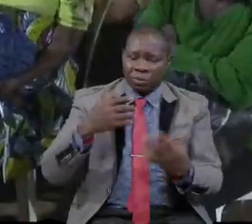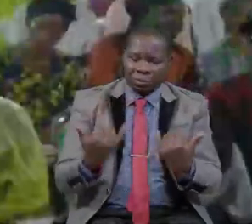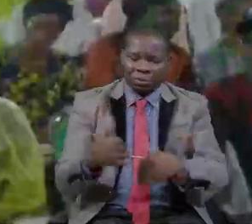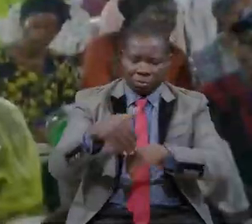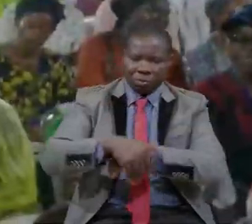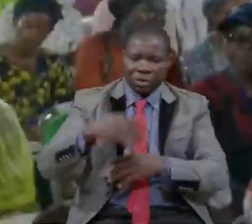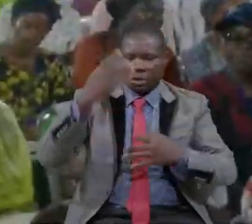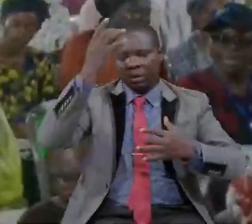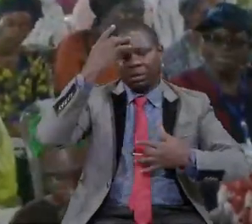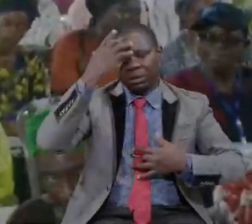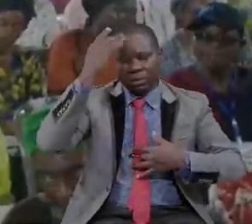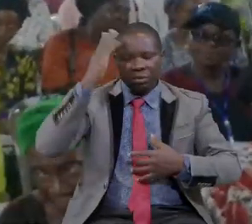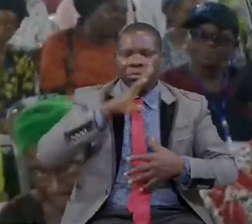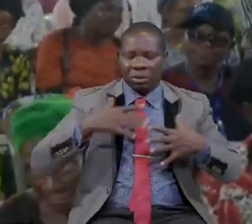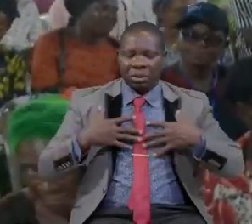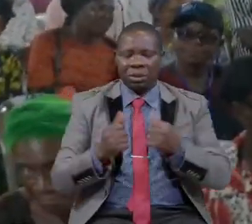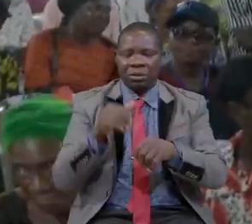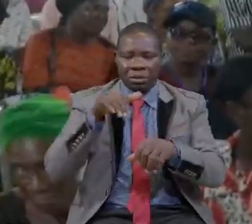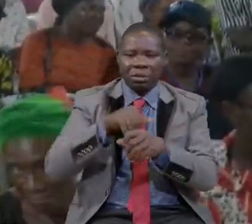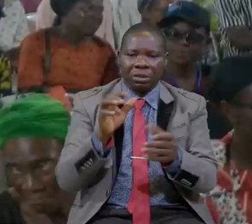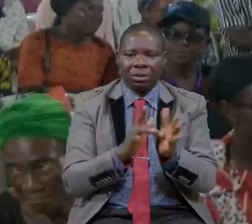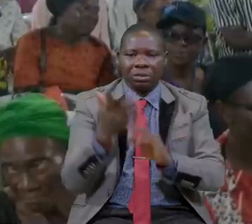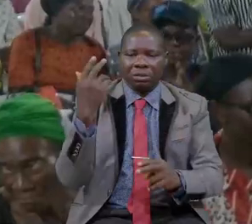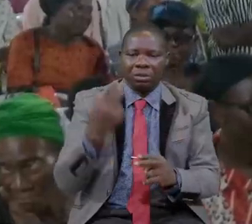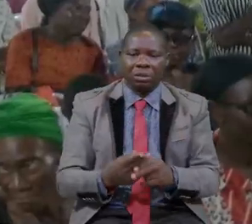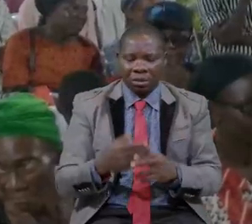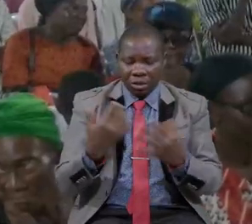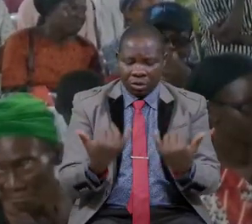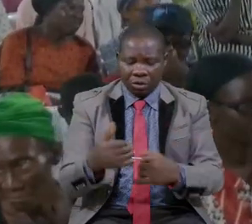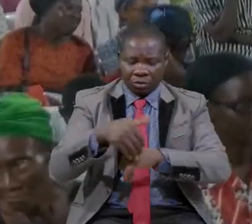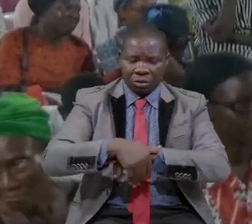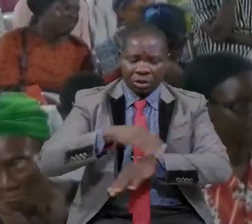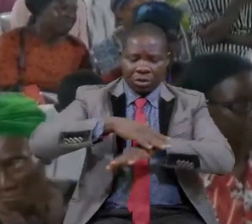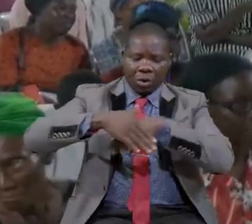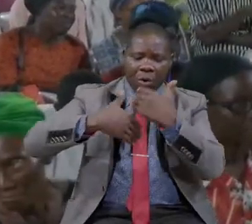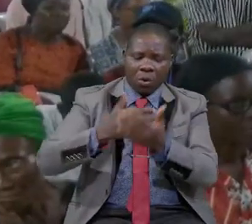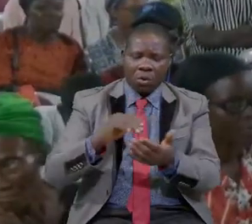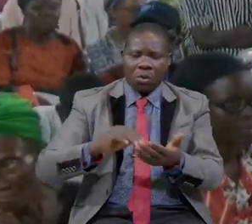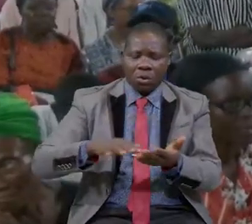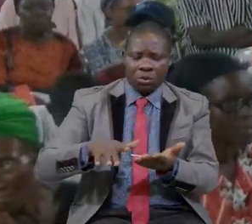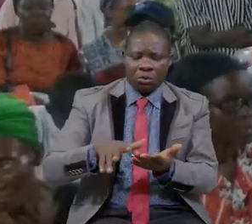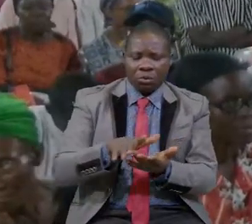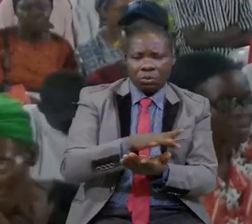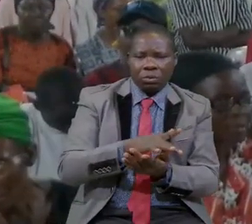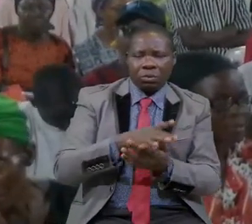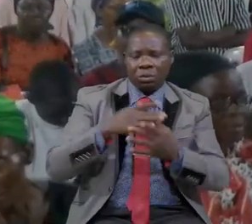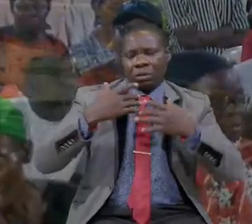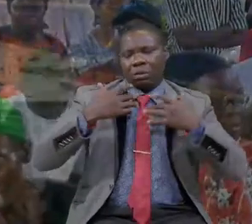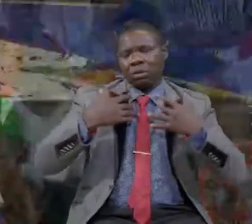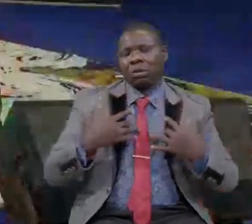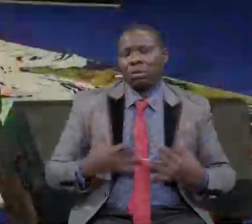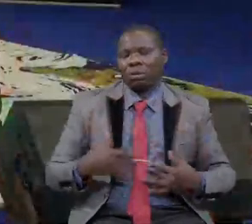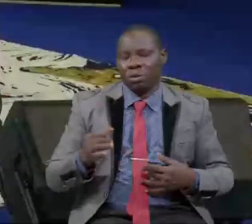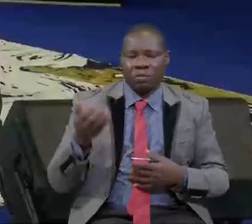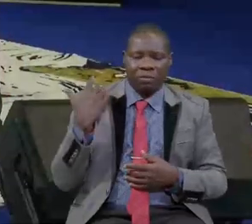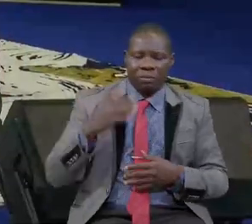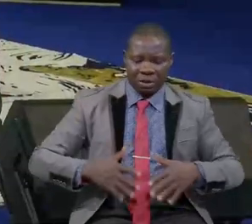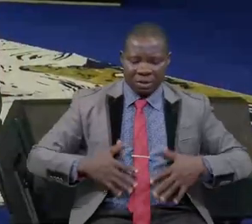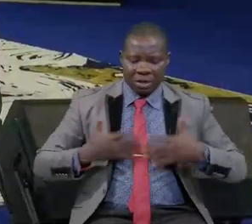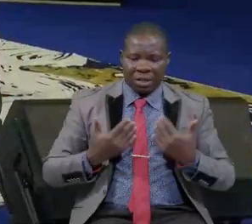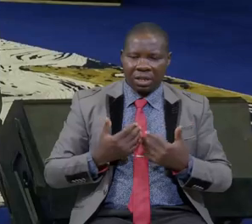healed. Tonight, all those devastations of your past life, they are canceled in